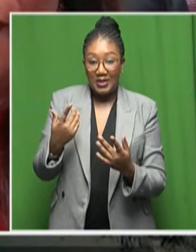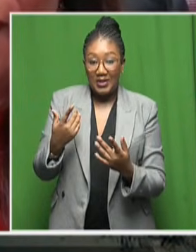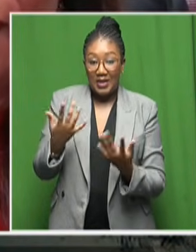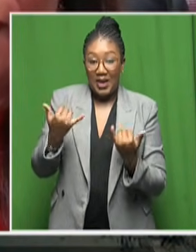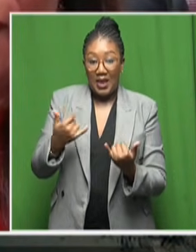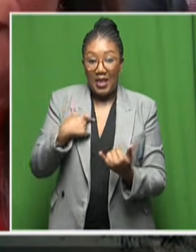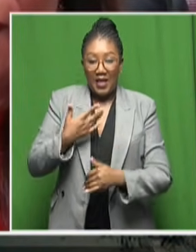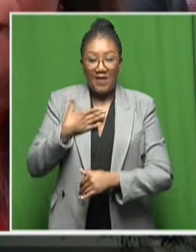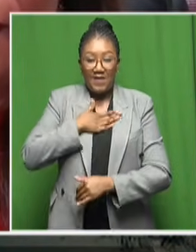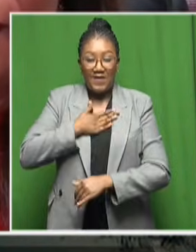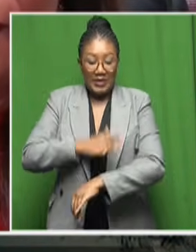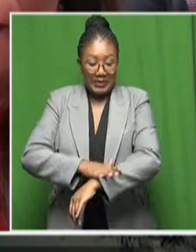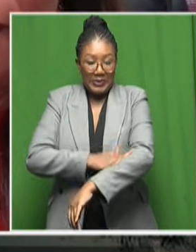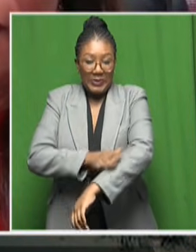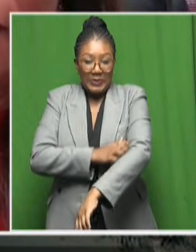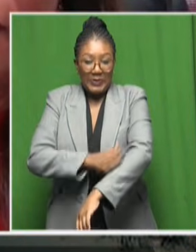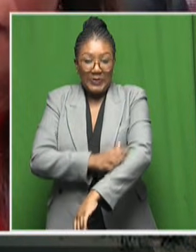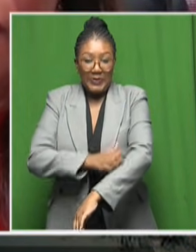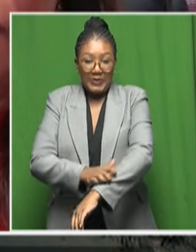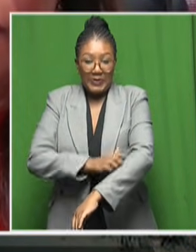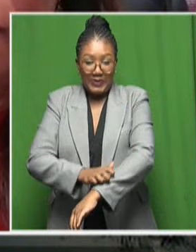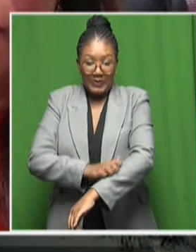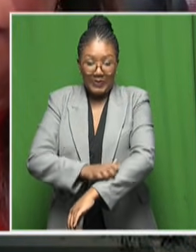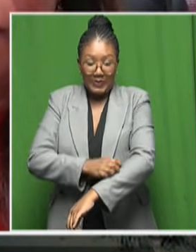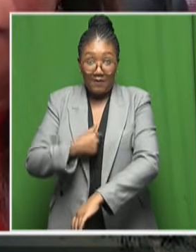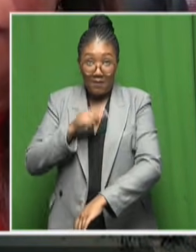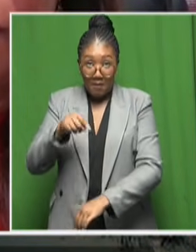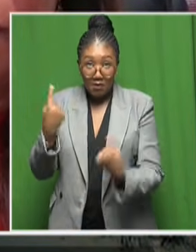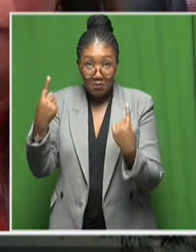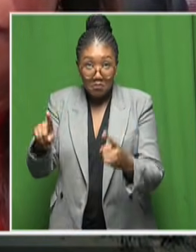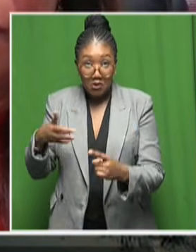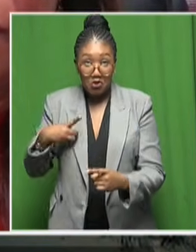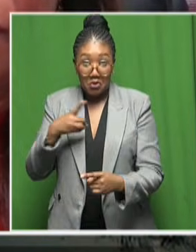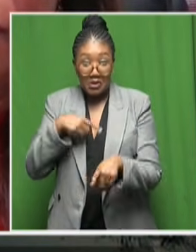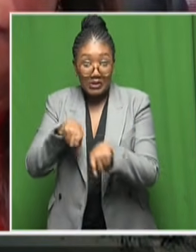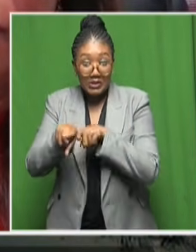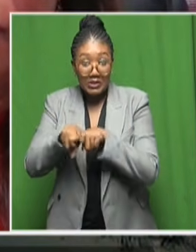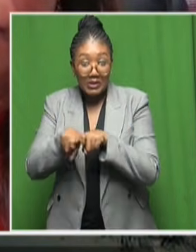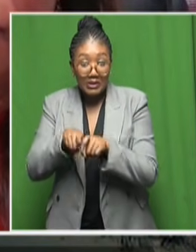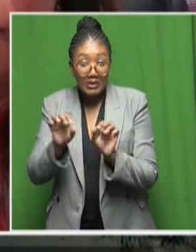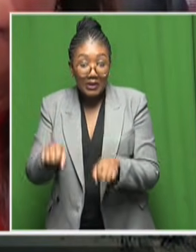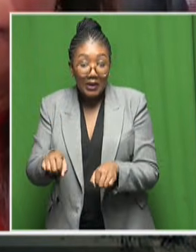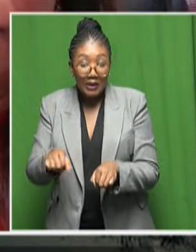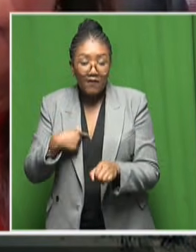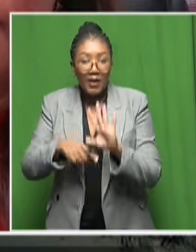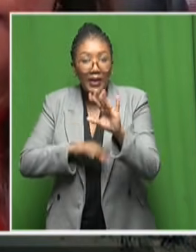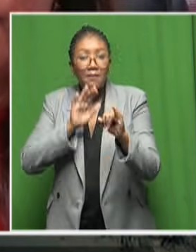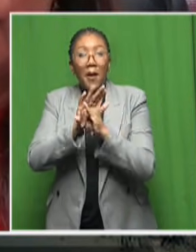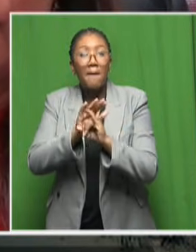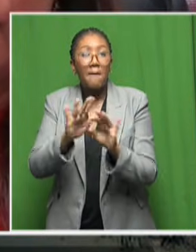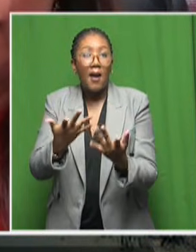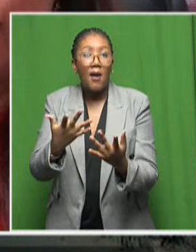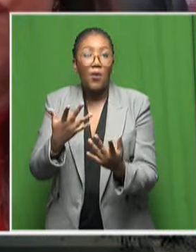have something on my skin and I need to go and get that tested, what do we look out for? Very